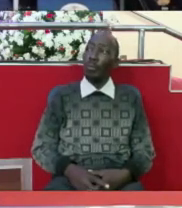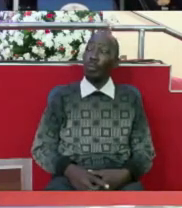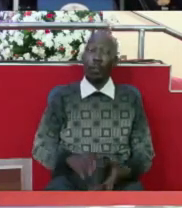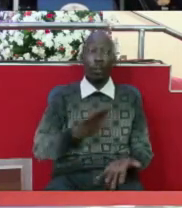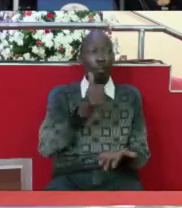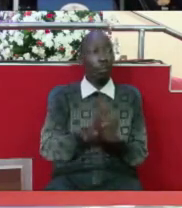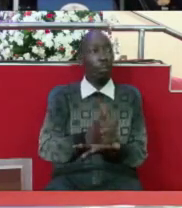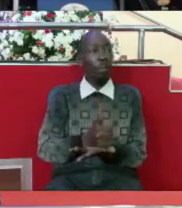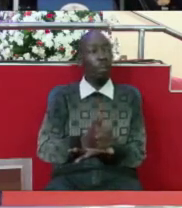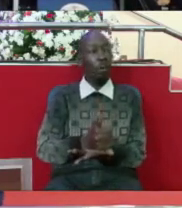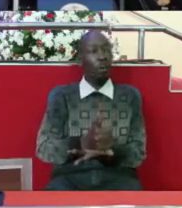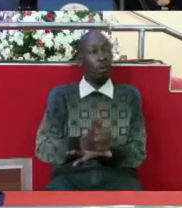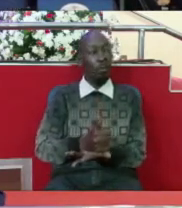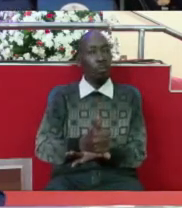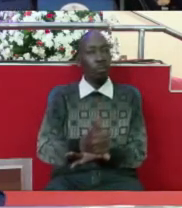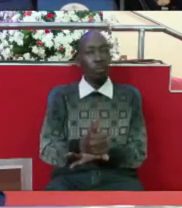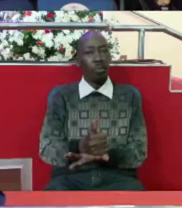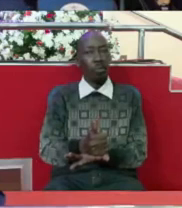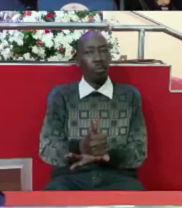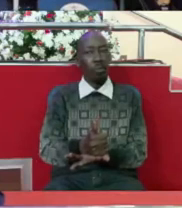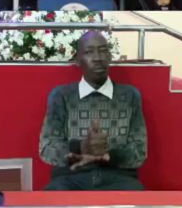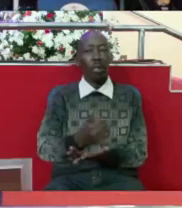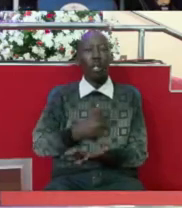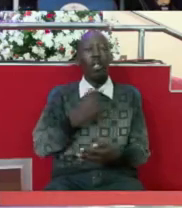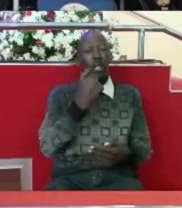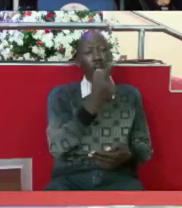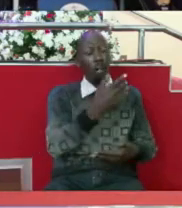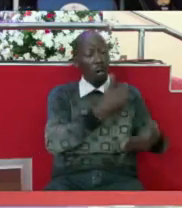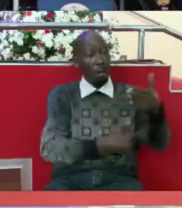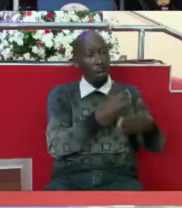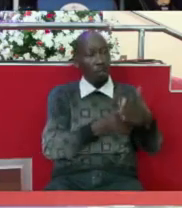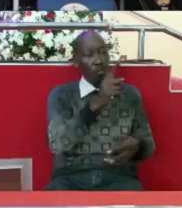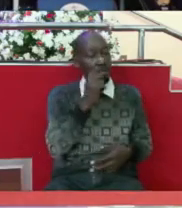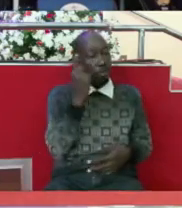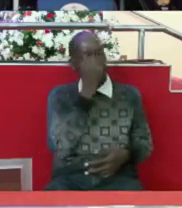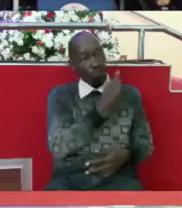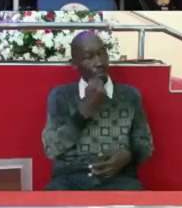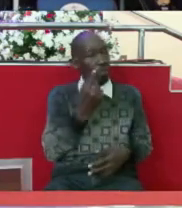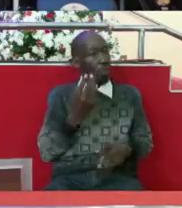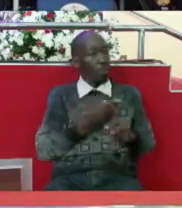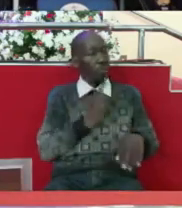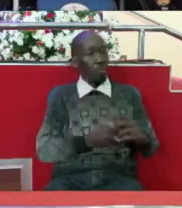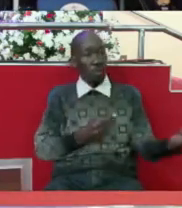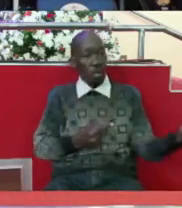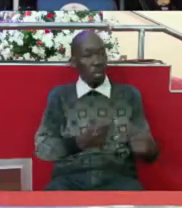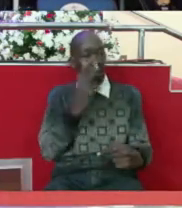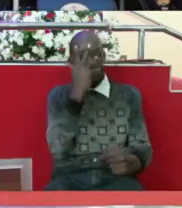Amen. Amen. Turn to your neighbor and say, you're looking a lot better than you did when you first came in.